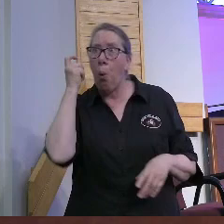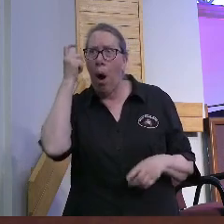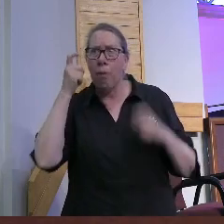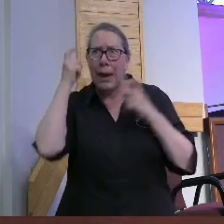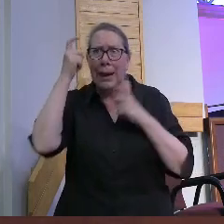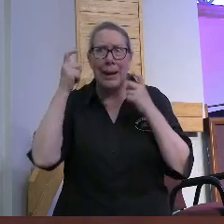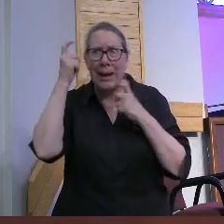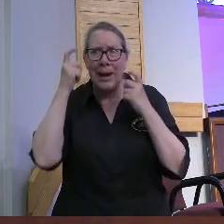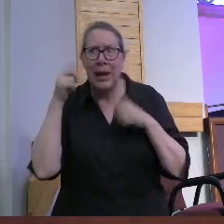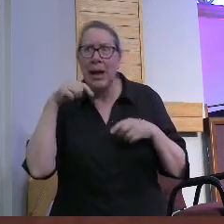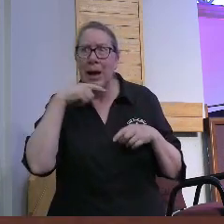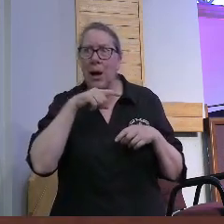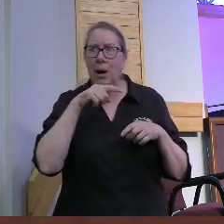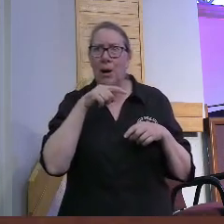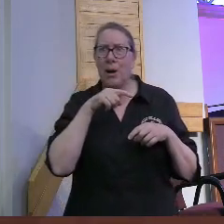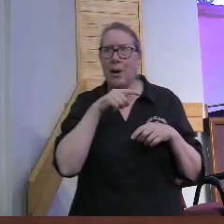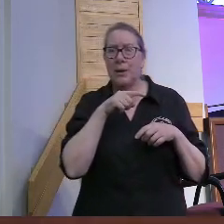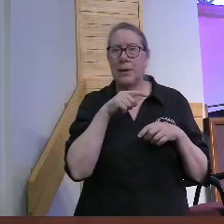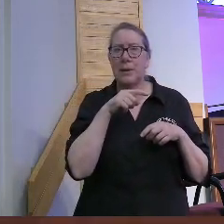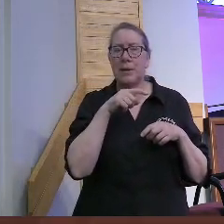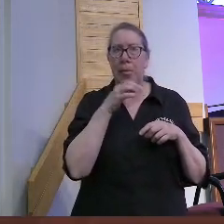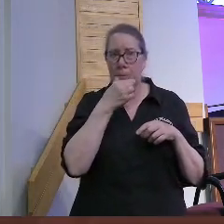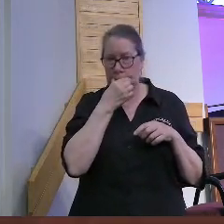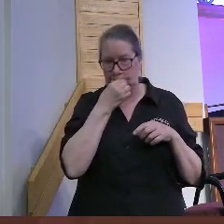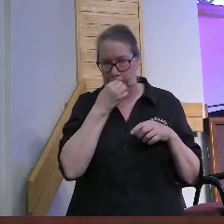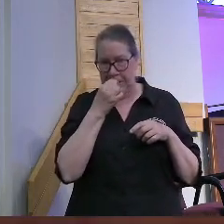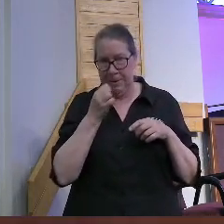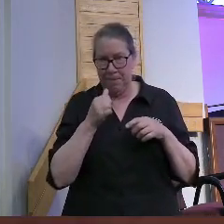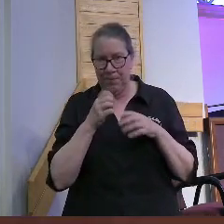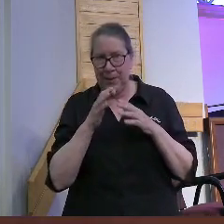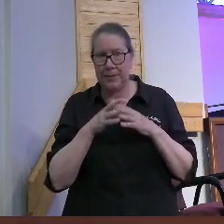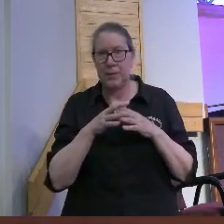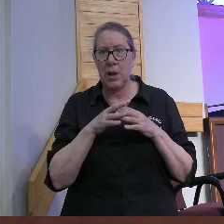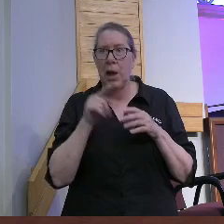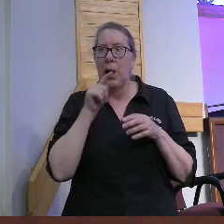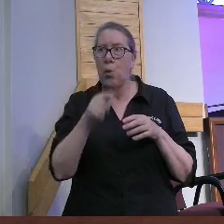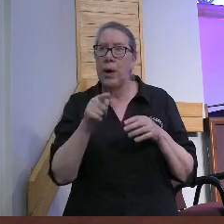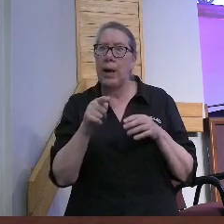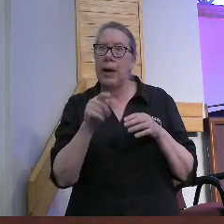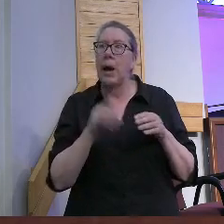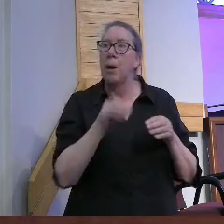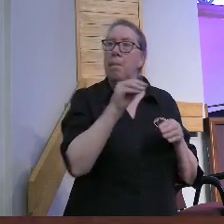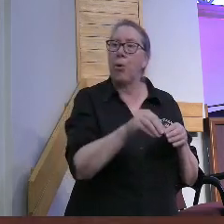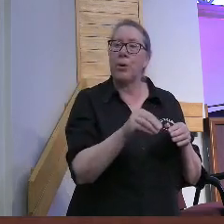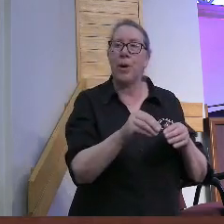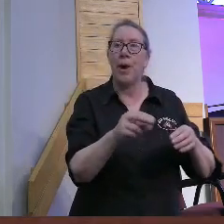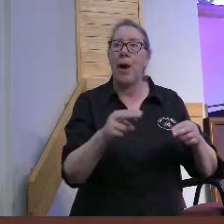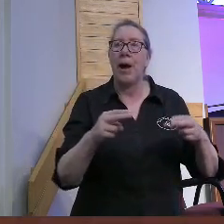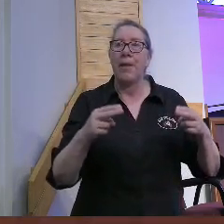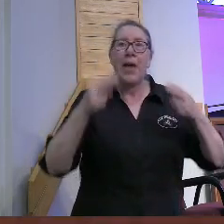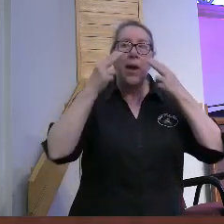happens. We elevate the natural over the supernatural. You elevate